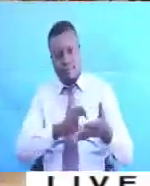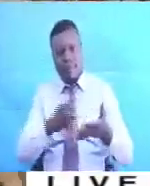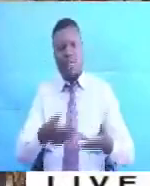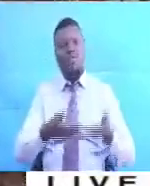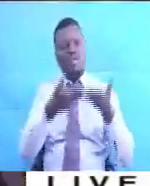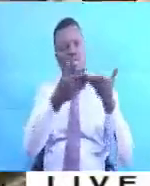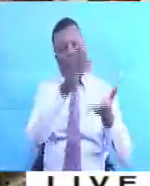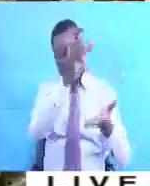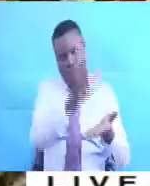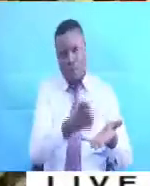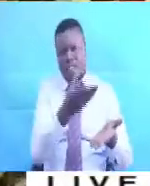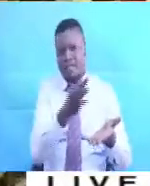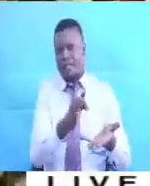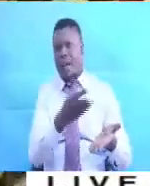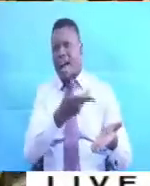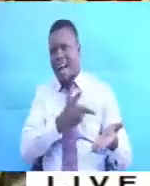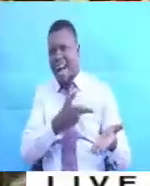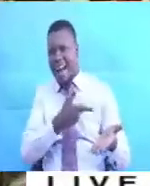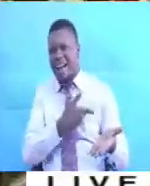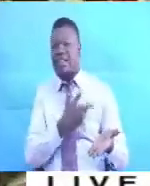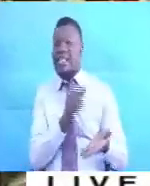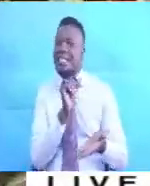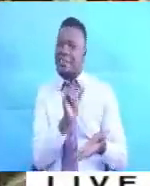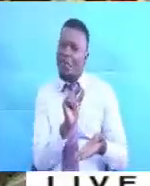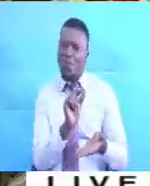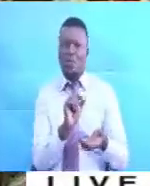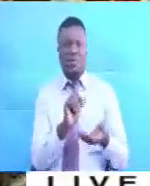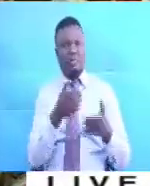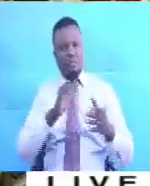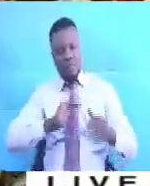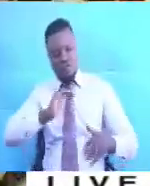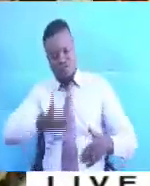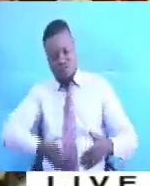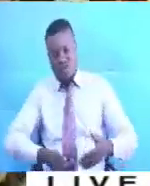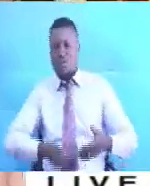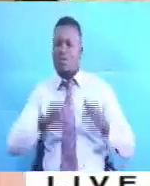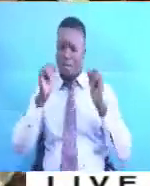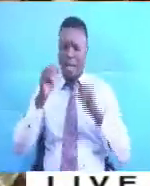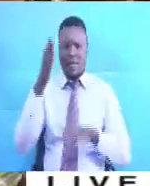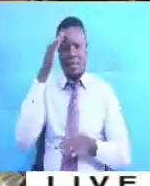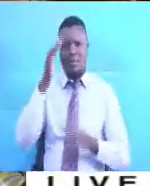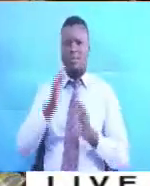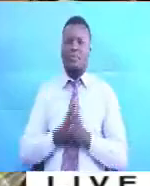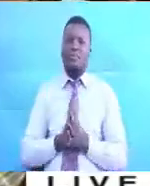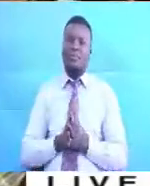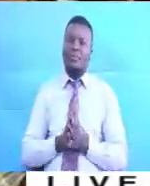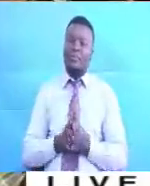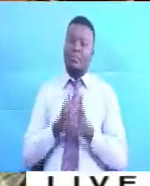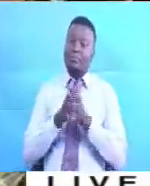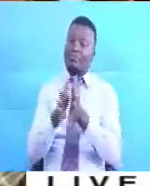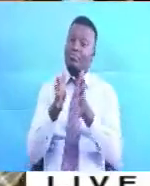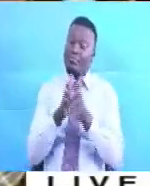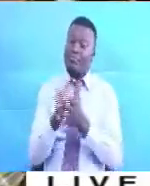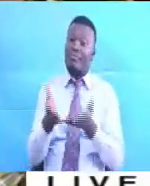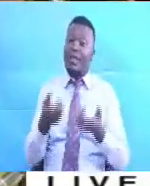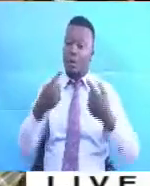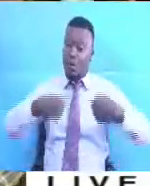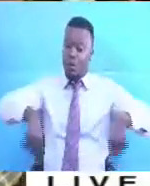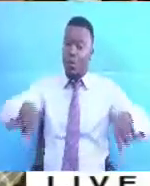drug when she has got a very small precious child inside her uterus? And I can tell you by doing this one, we shall